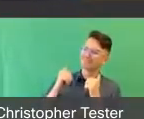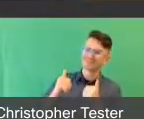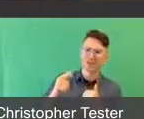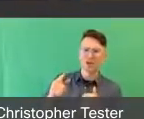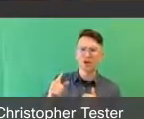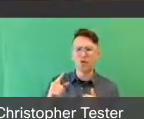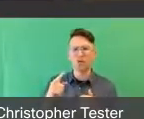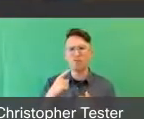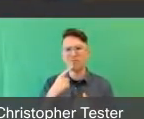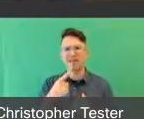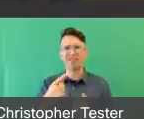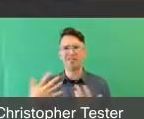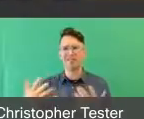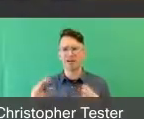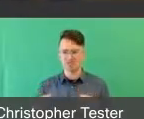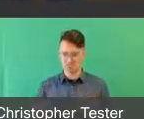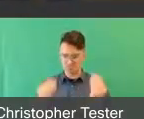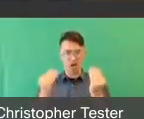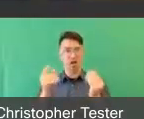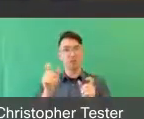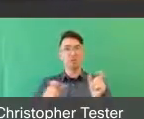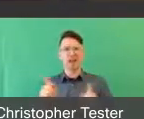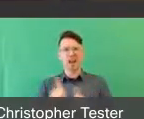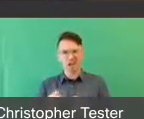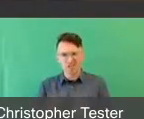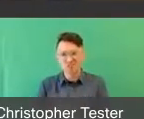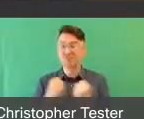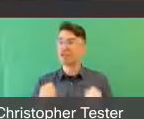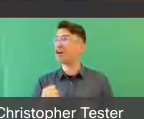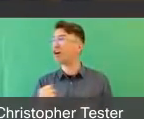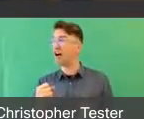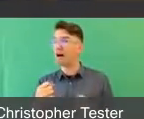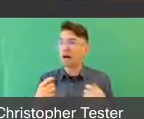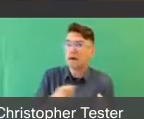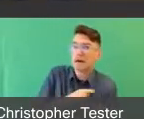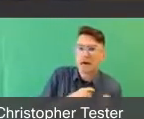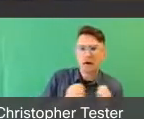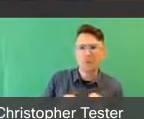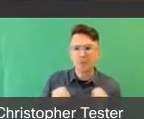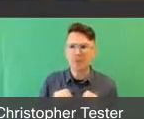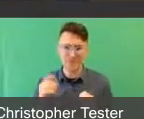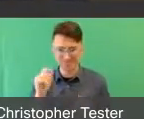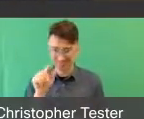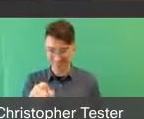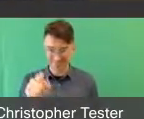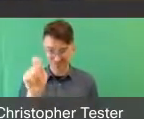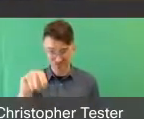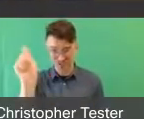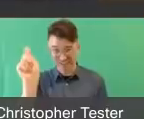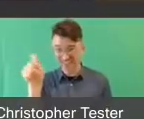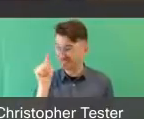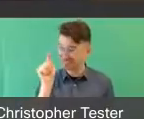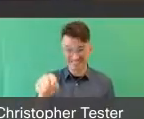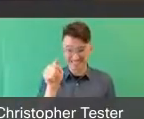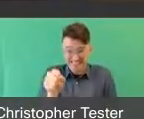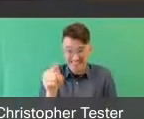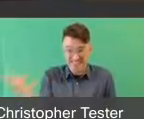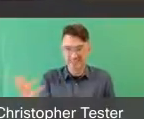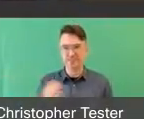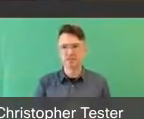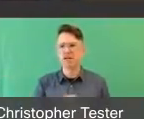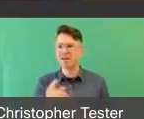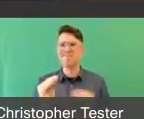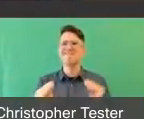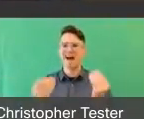And that's absolutely it. As Dr. Tedros was saying, you've got the power. So this is the time to use